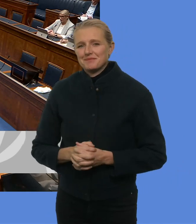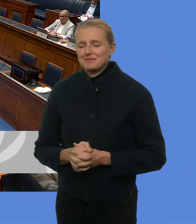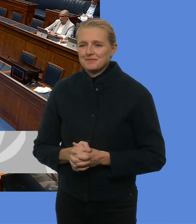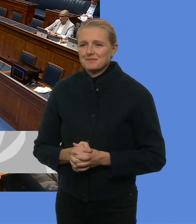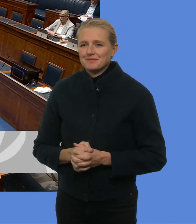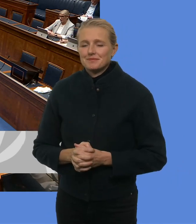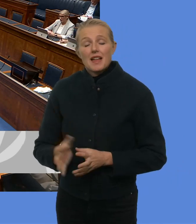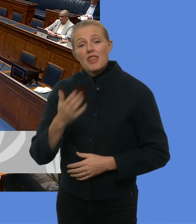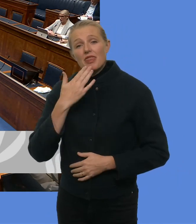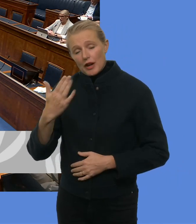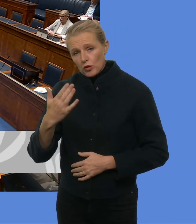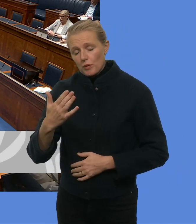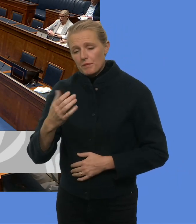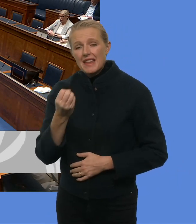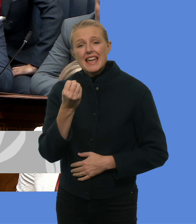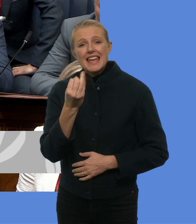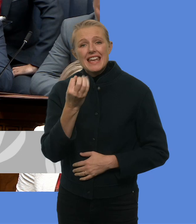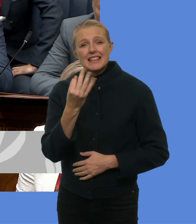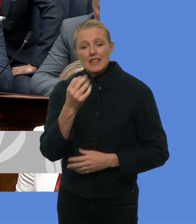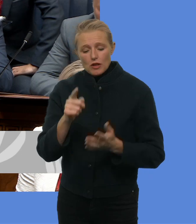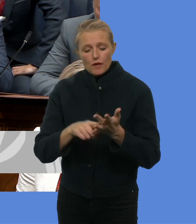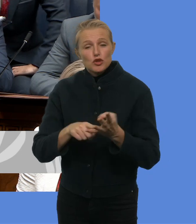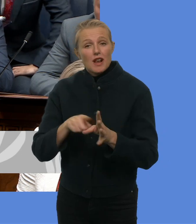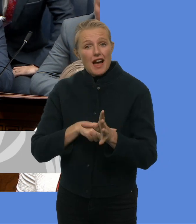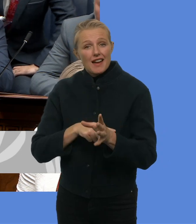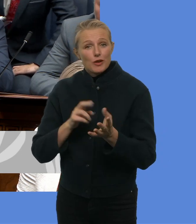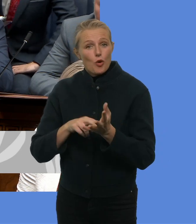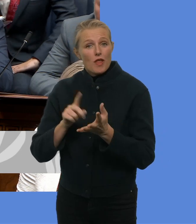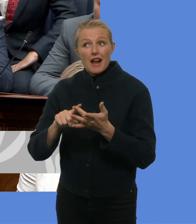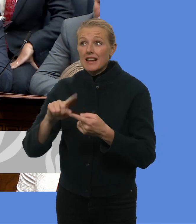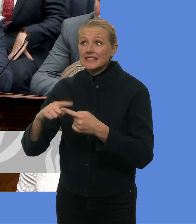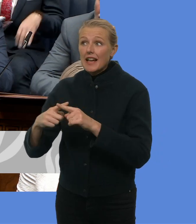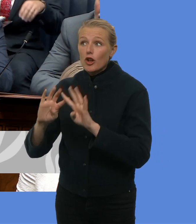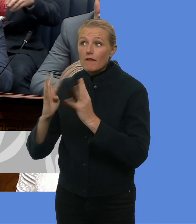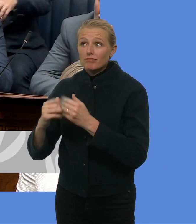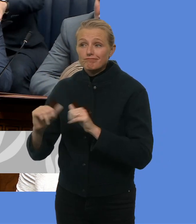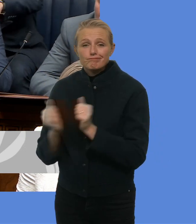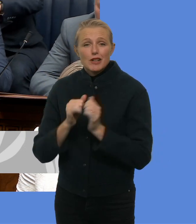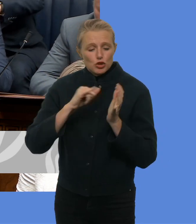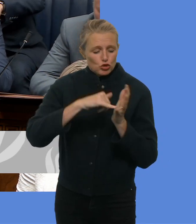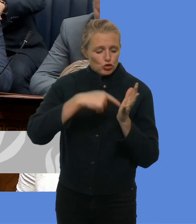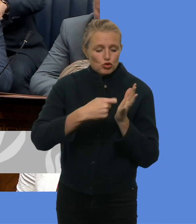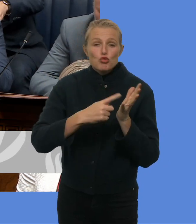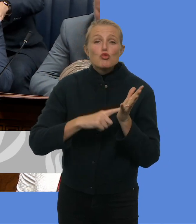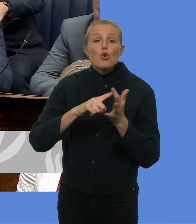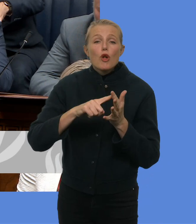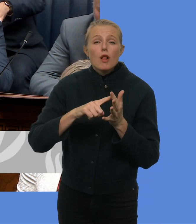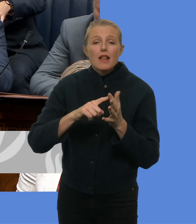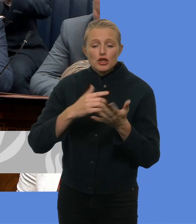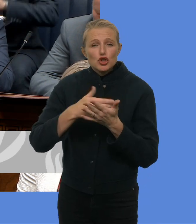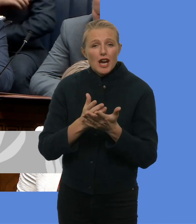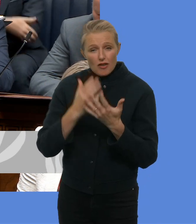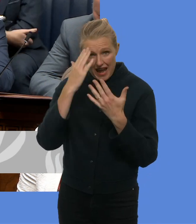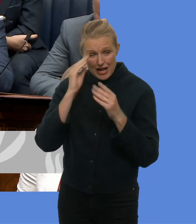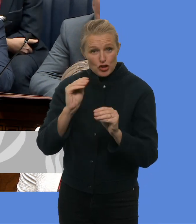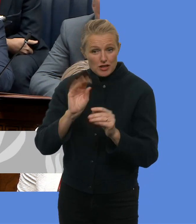Thank you, Mr. Speaker. On the 18th of July this year, the Northern Ireland Executive agreed that the Strual Shared Education Campus should proceed immediately to contract